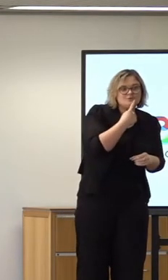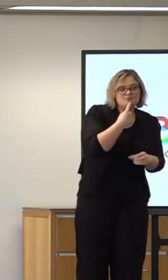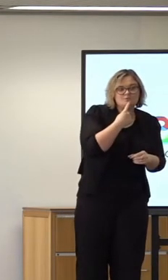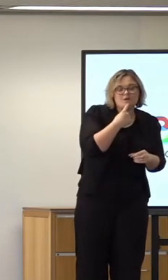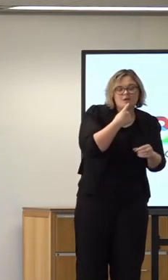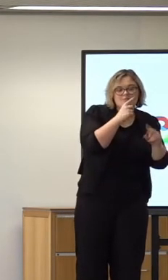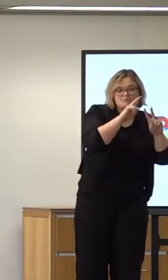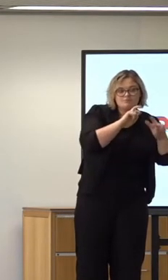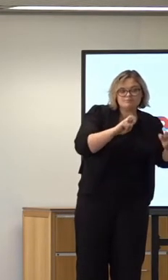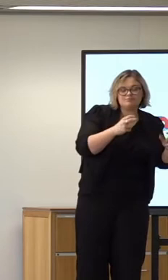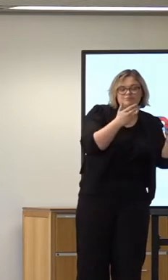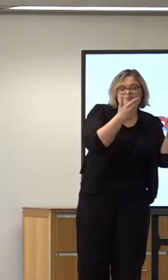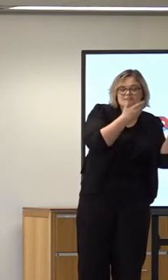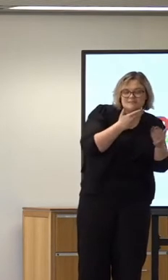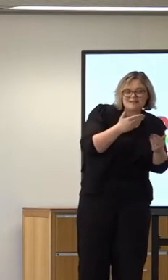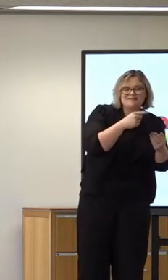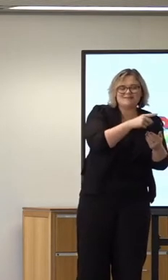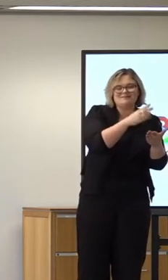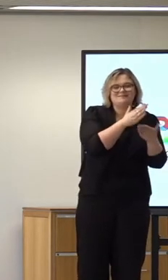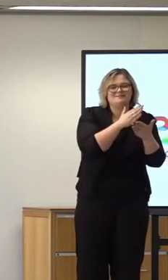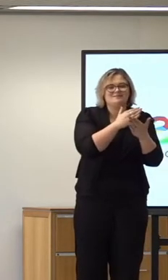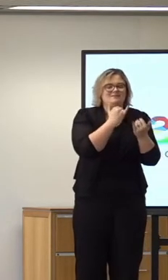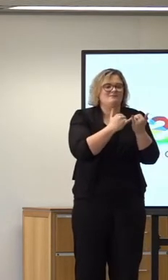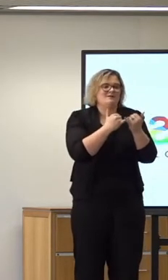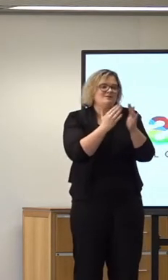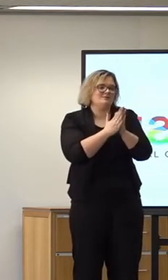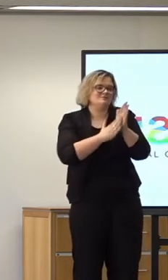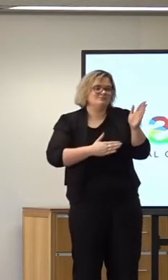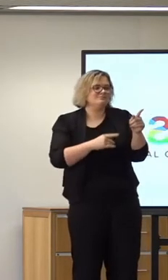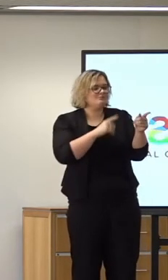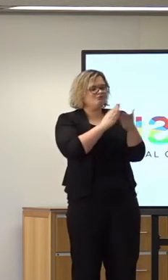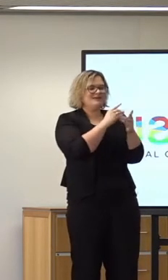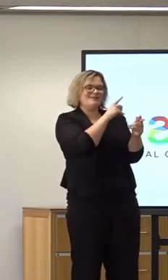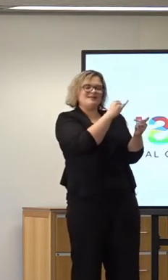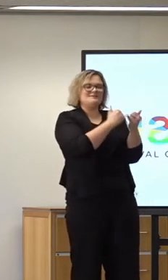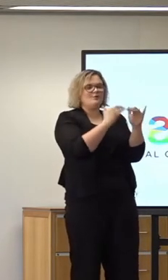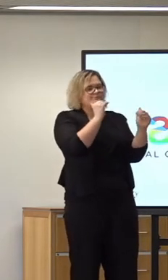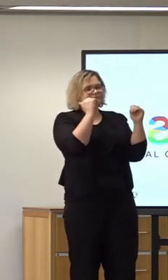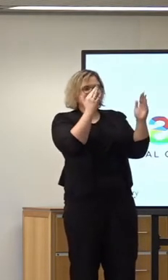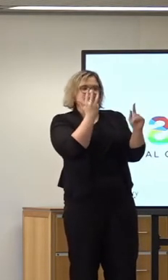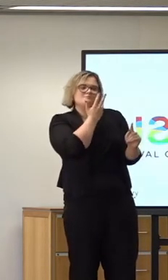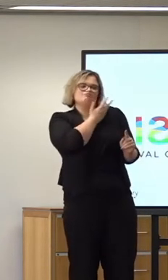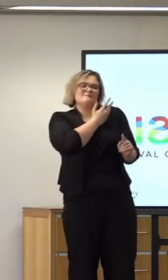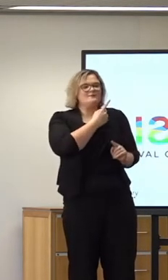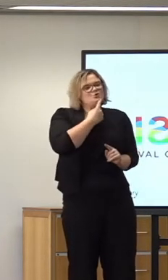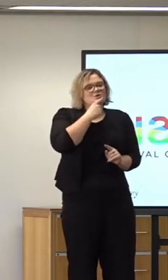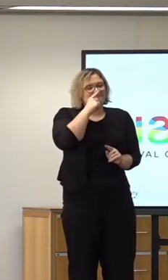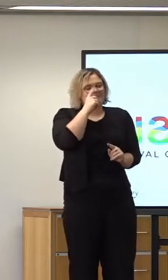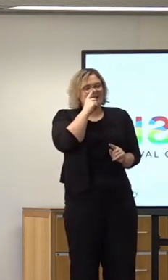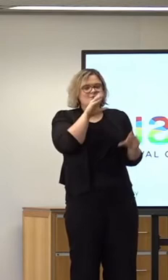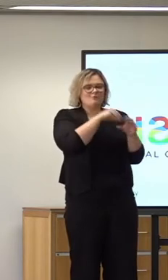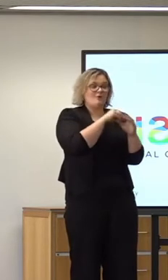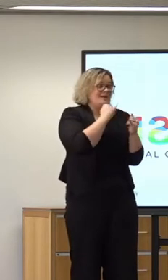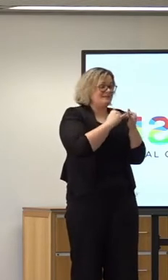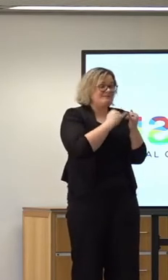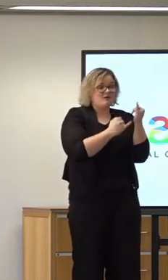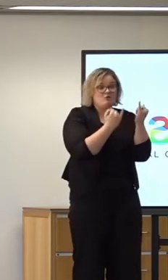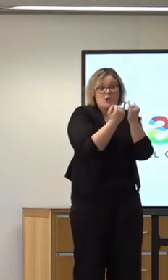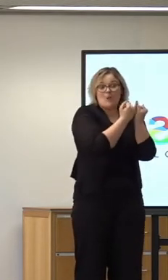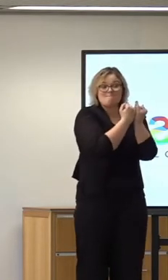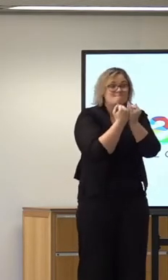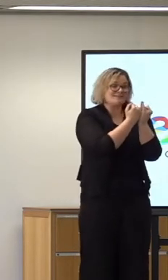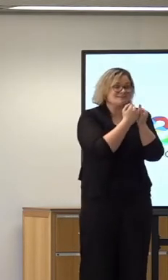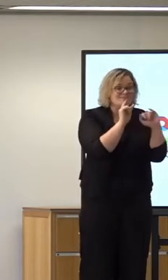art institutions are still traditionally very privileged spaces. And, you know, it's a very competitive industry, partly